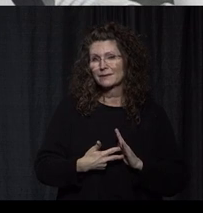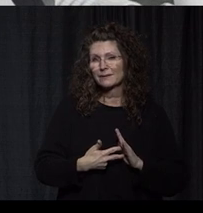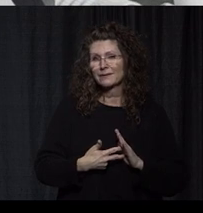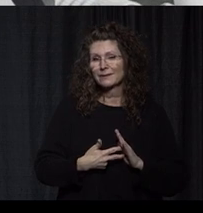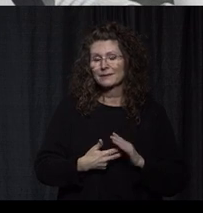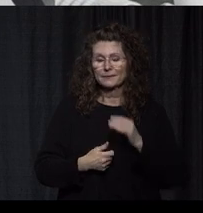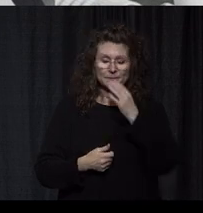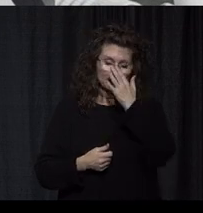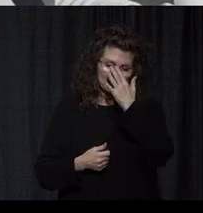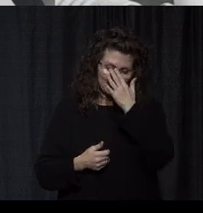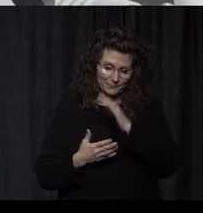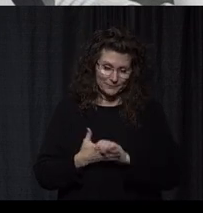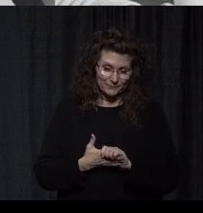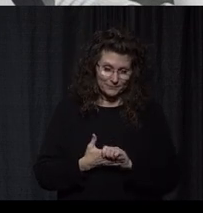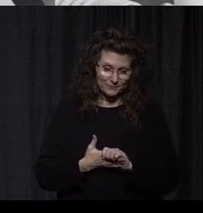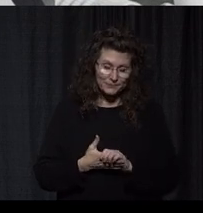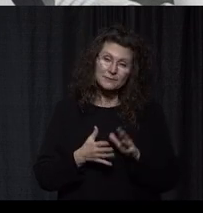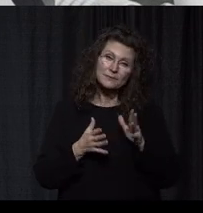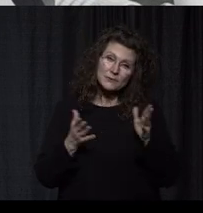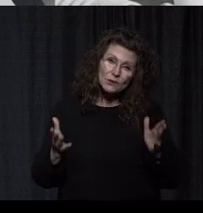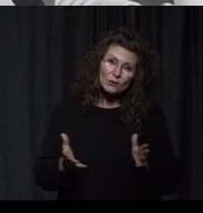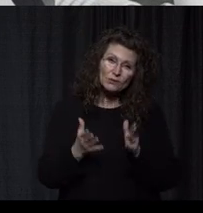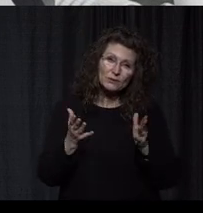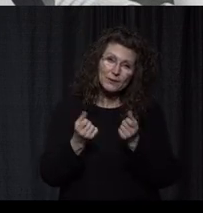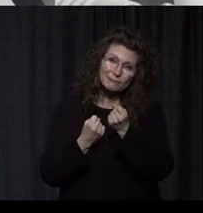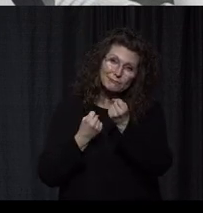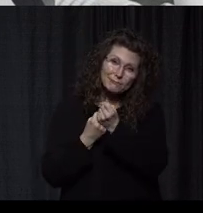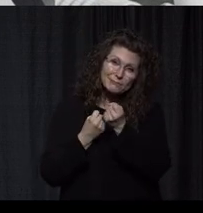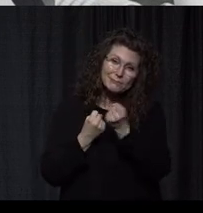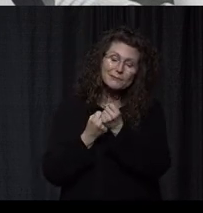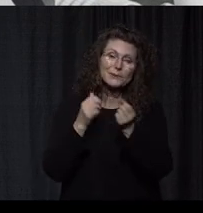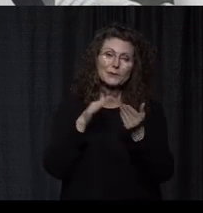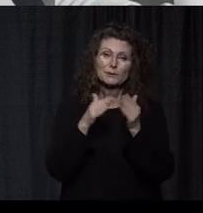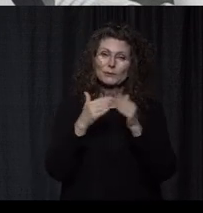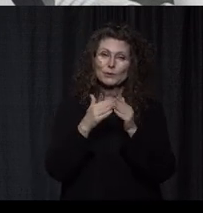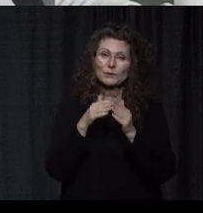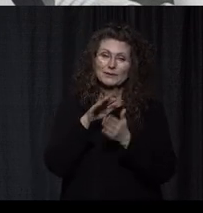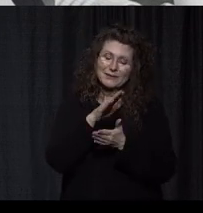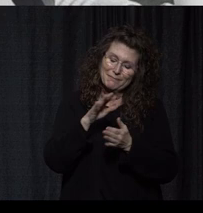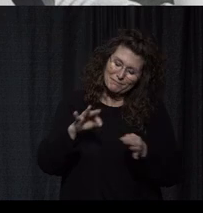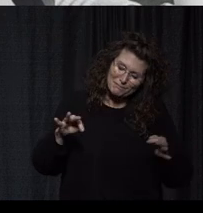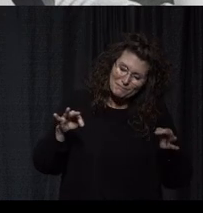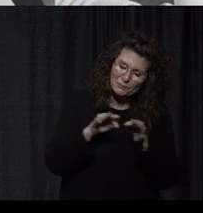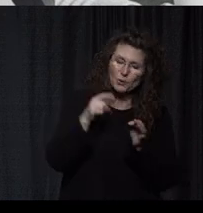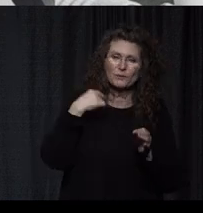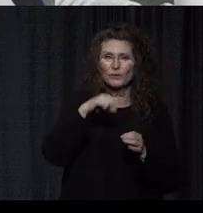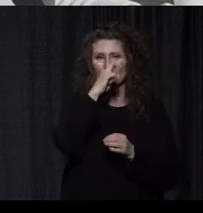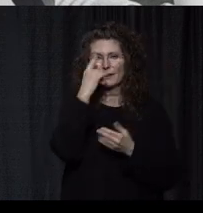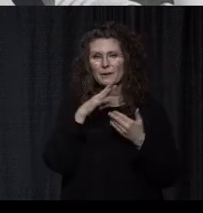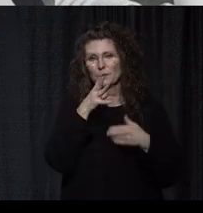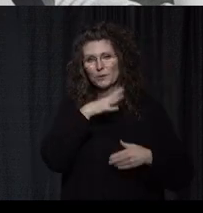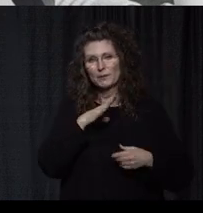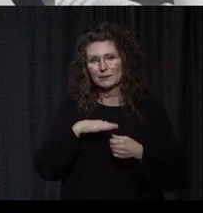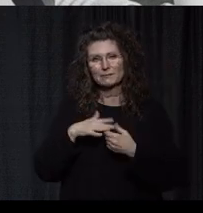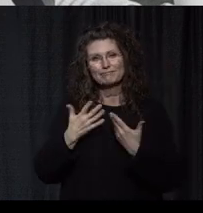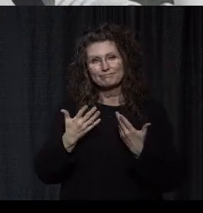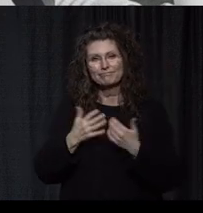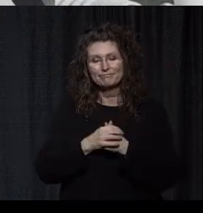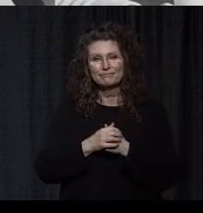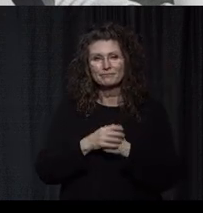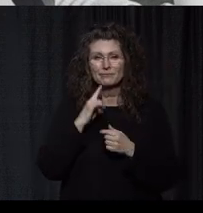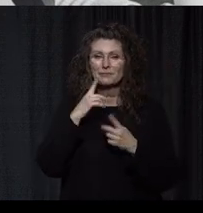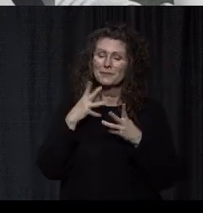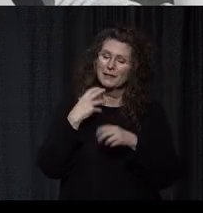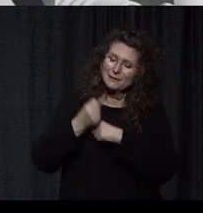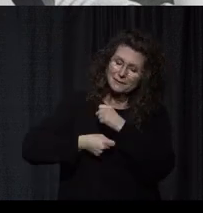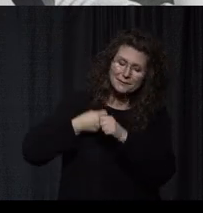Cultivating community is also essential to Black women's leadership. Through centuries of oppression and